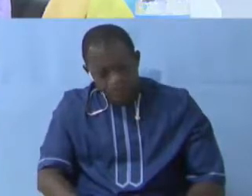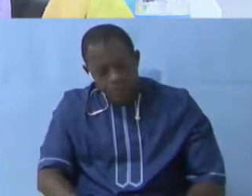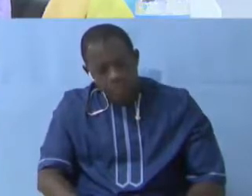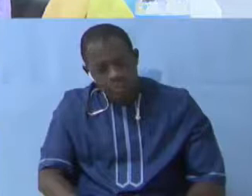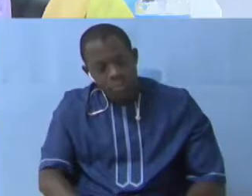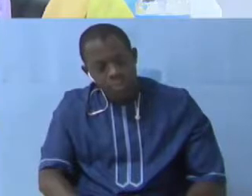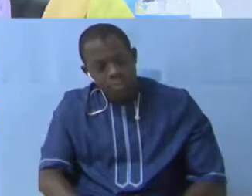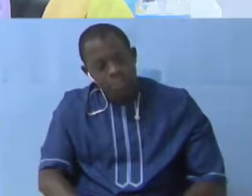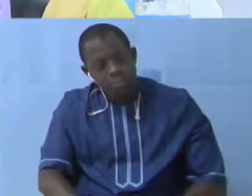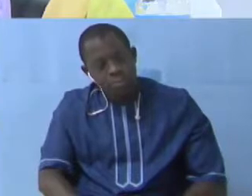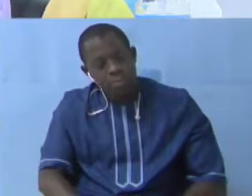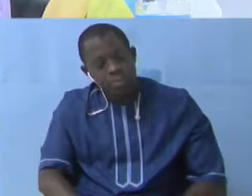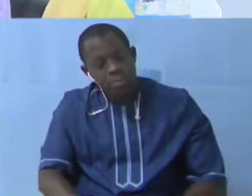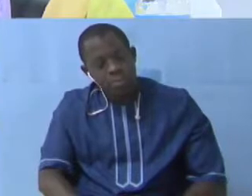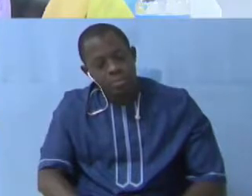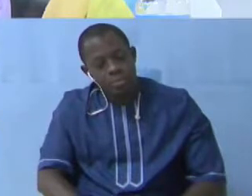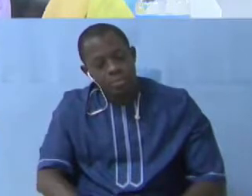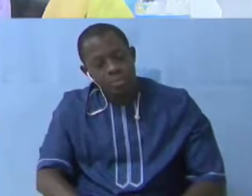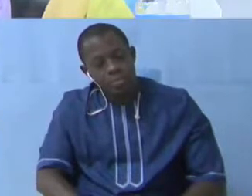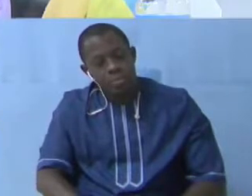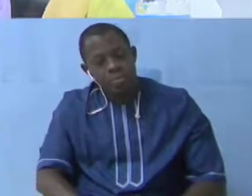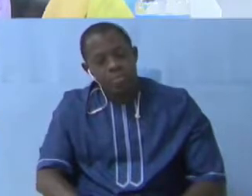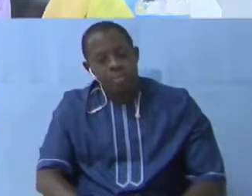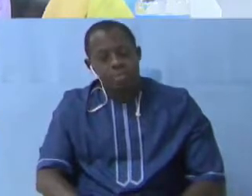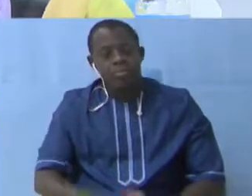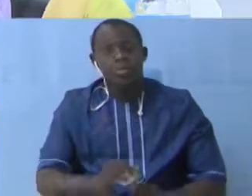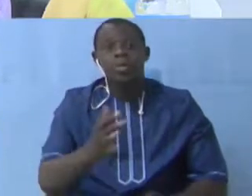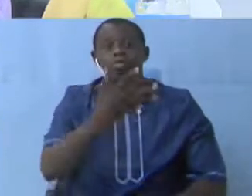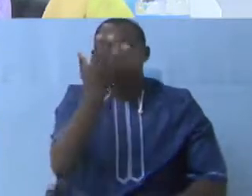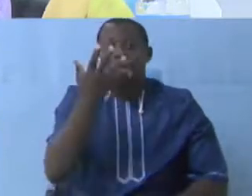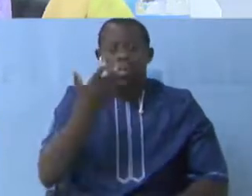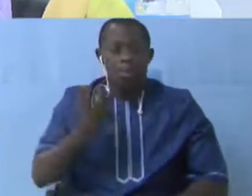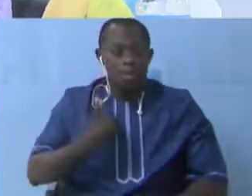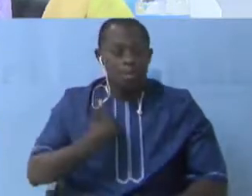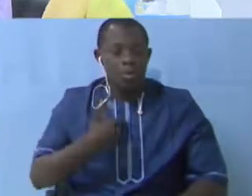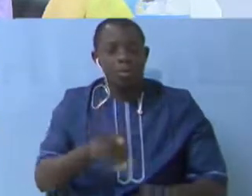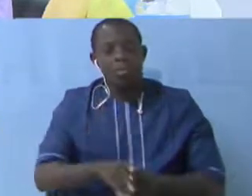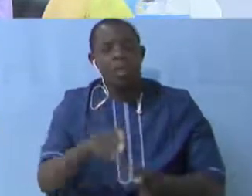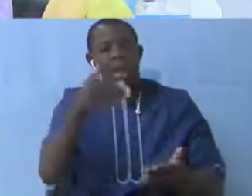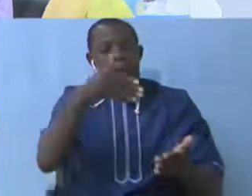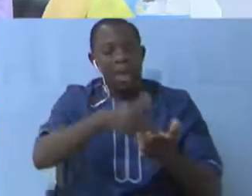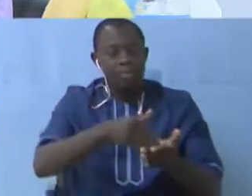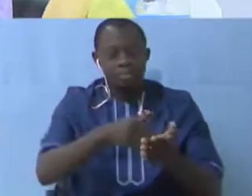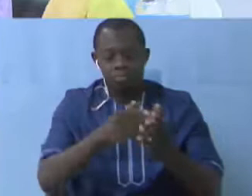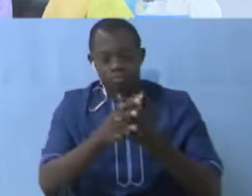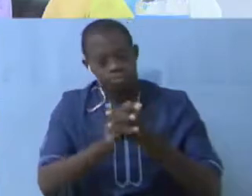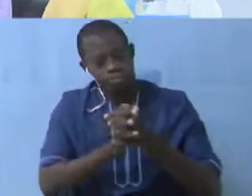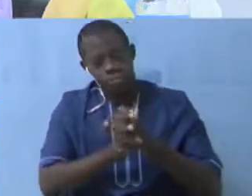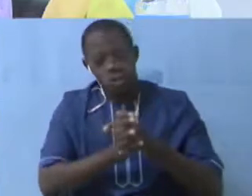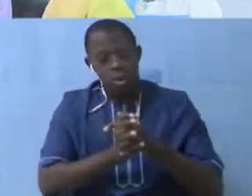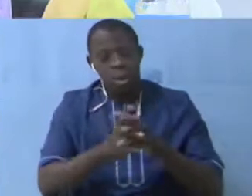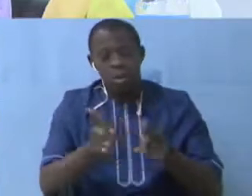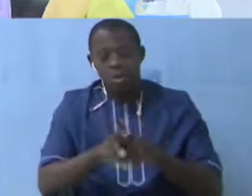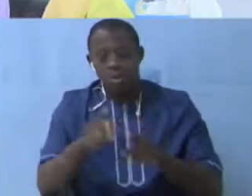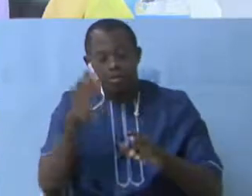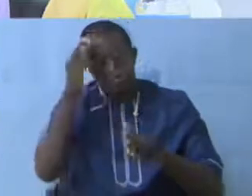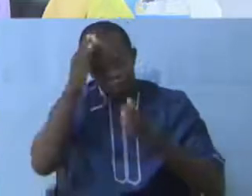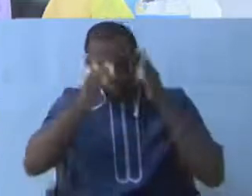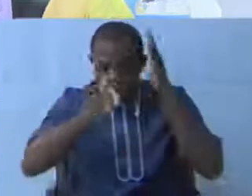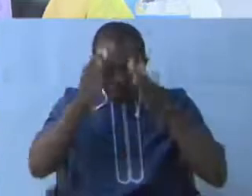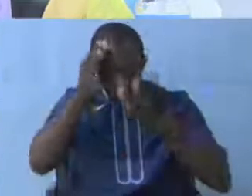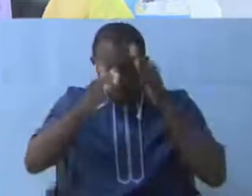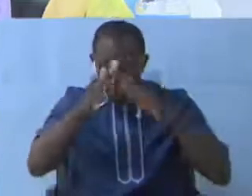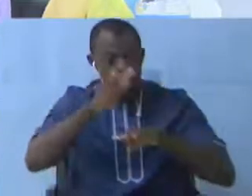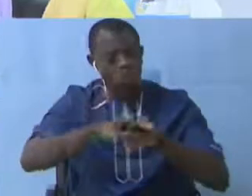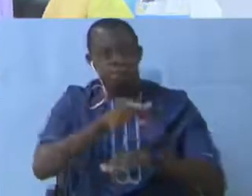lu tiital ñu bëree bëri. Some of them came. It was overwhelming for us because we couldn't accommodate them, because